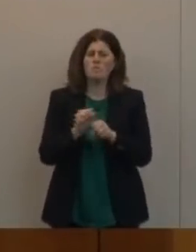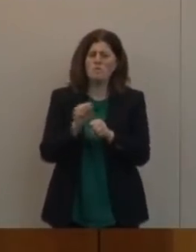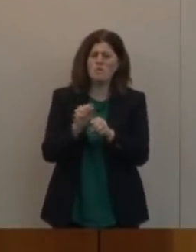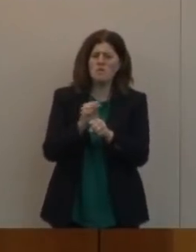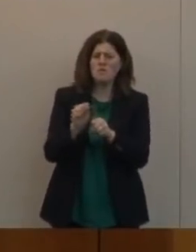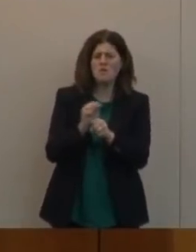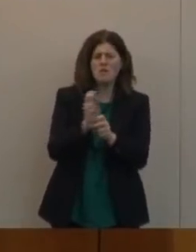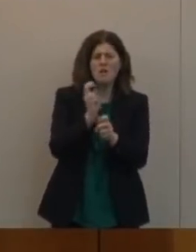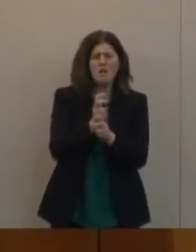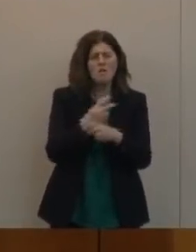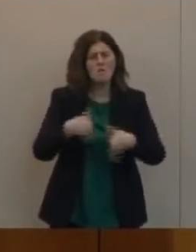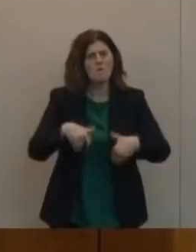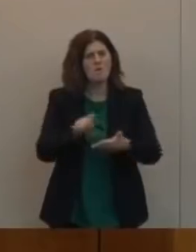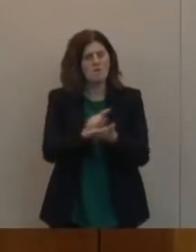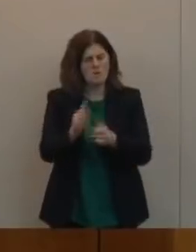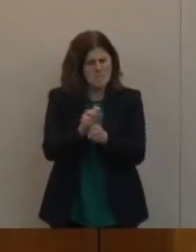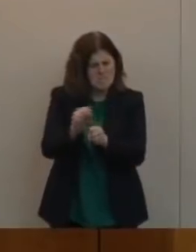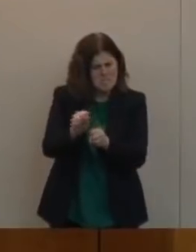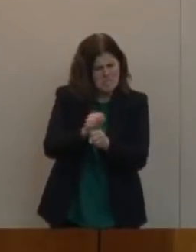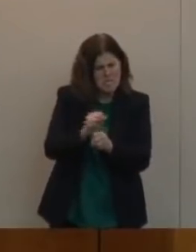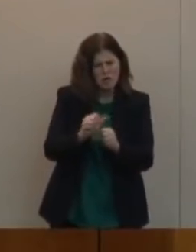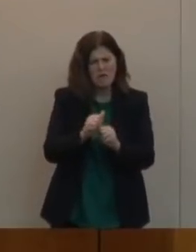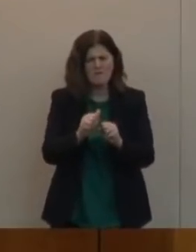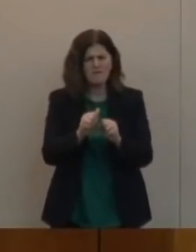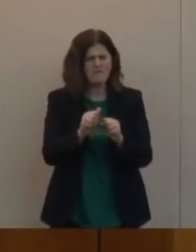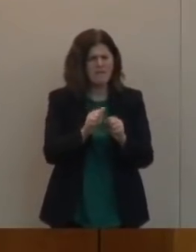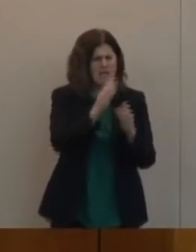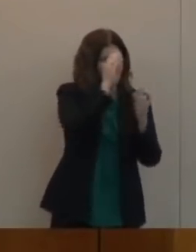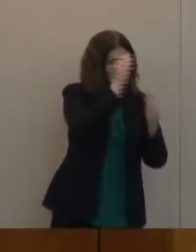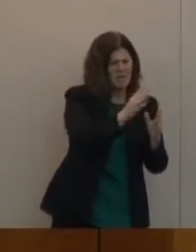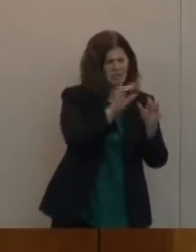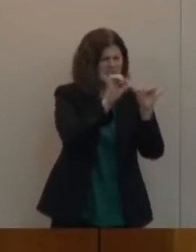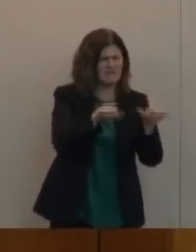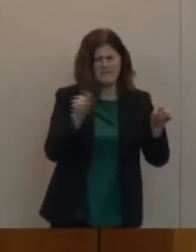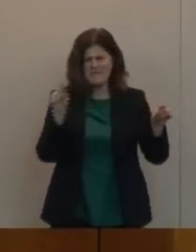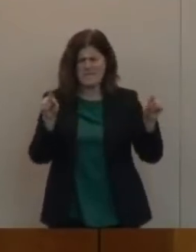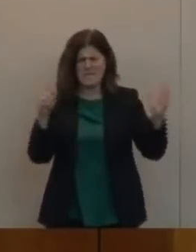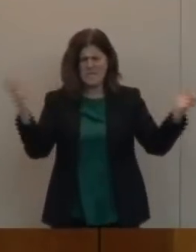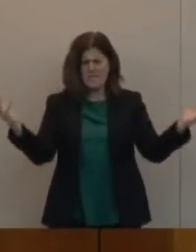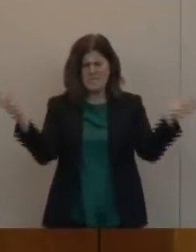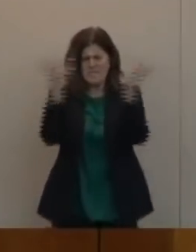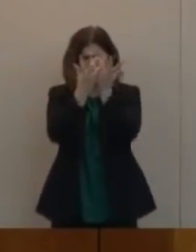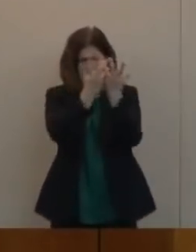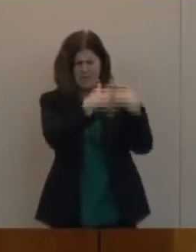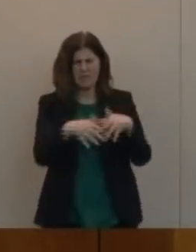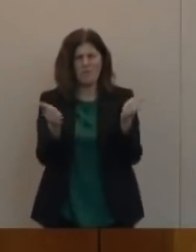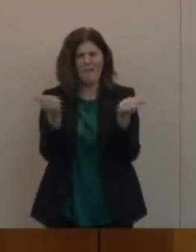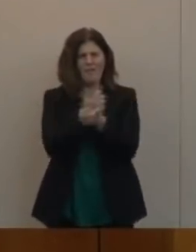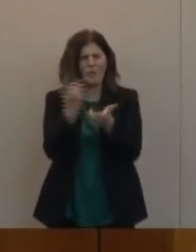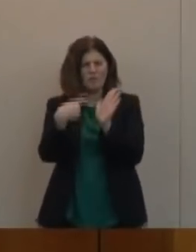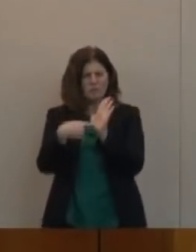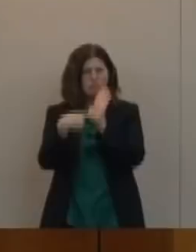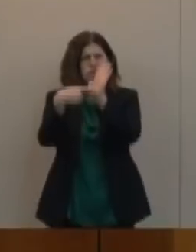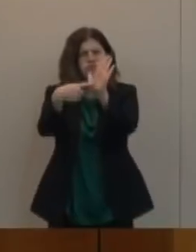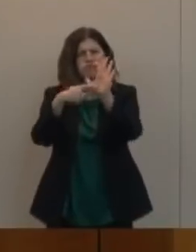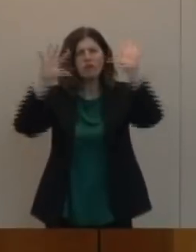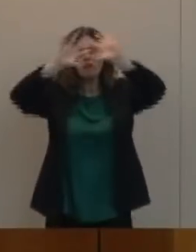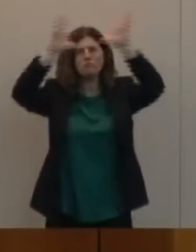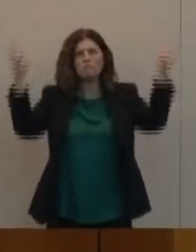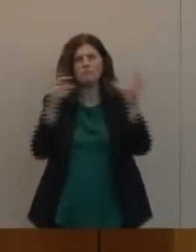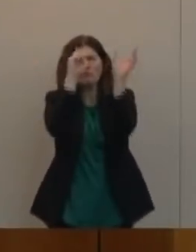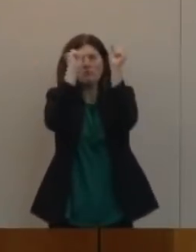actually quite hard this week, to try to connect our information systems so that virtually everything we show you today you'll be able to